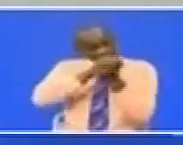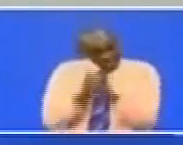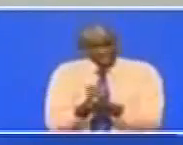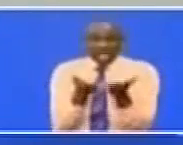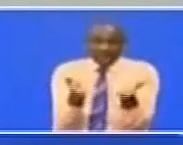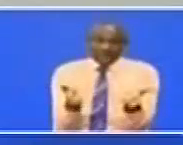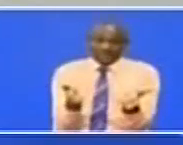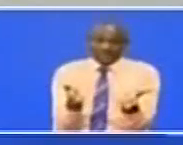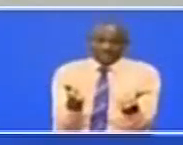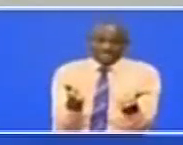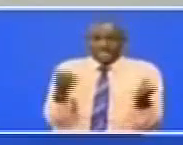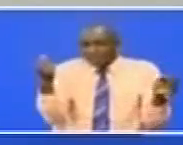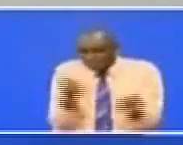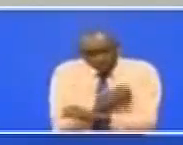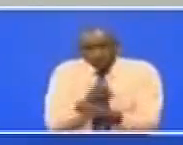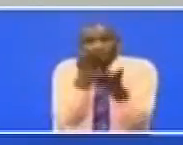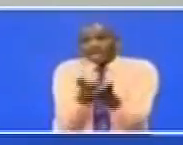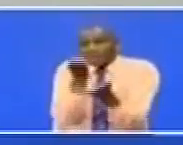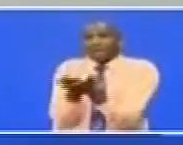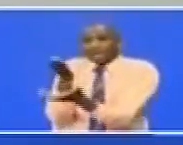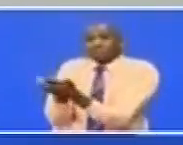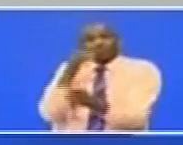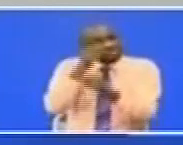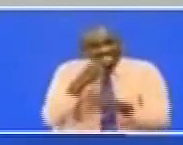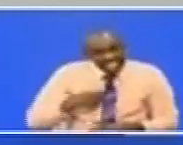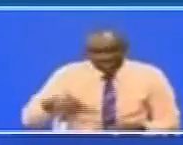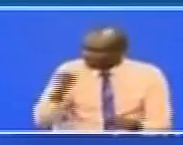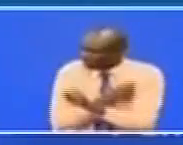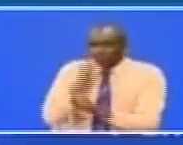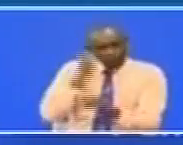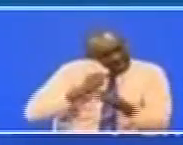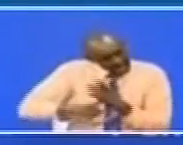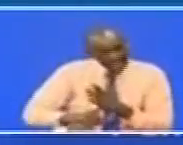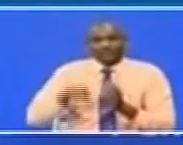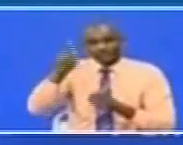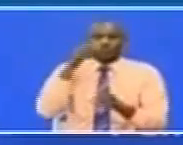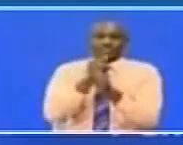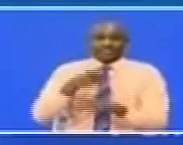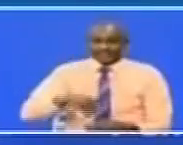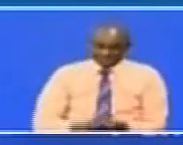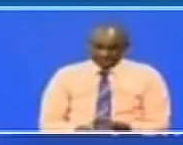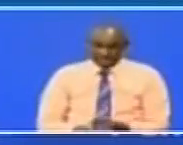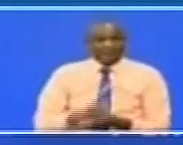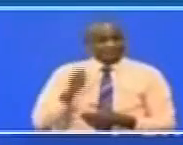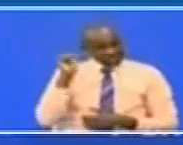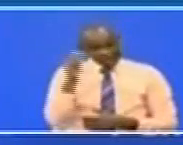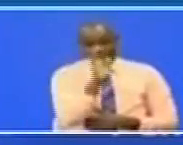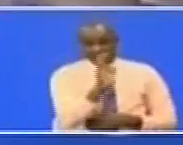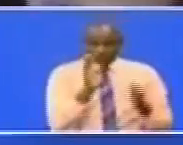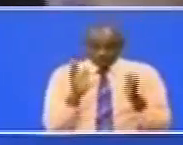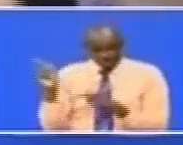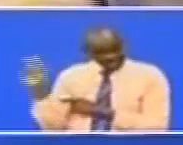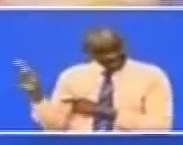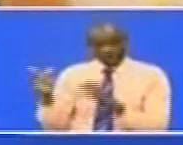we make. We can't beg them for trust. We have to earn it. Former President Lamine Diack and his son, Papa